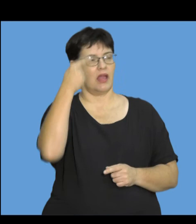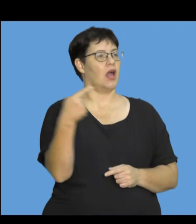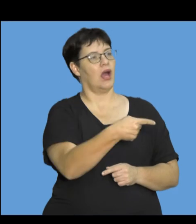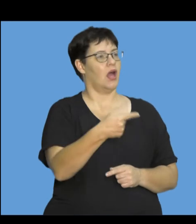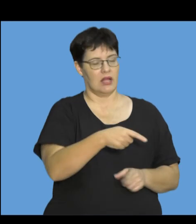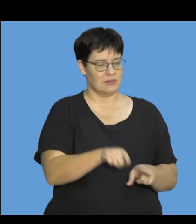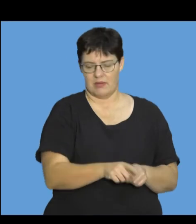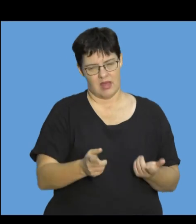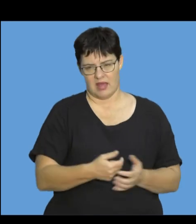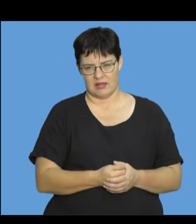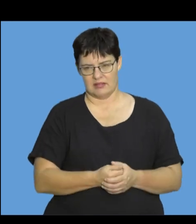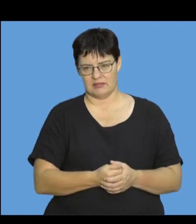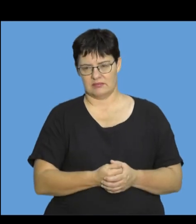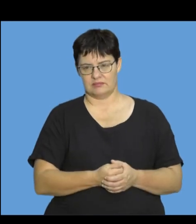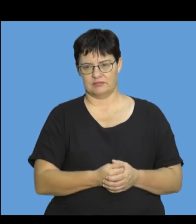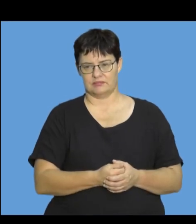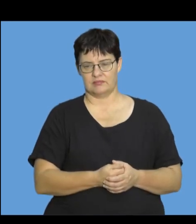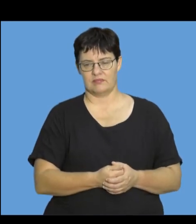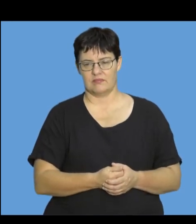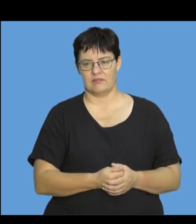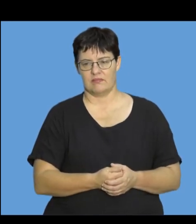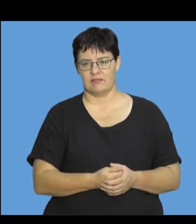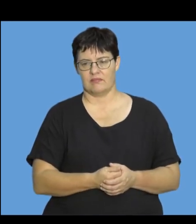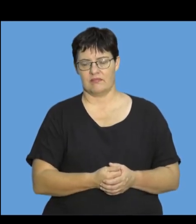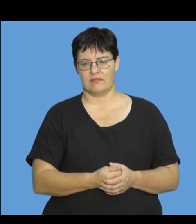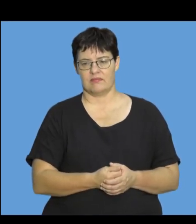all the time you will need to cancel, right? So